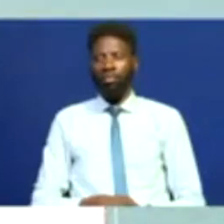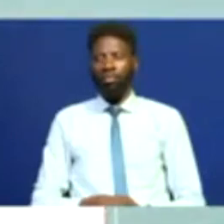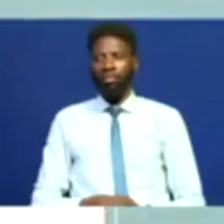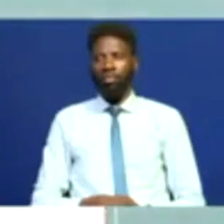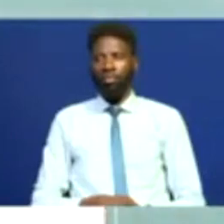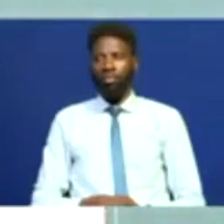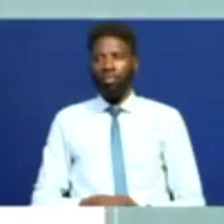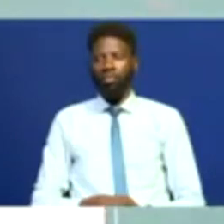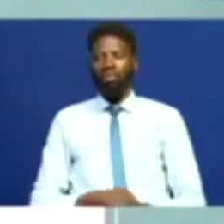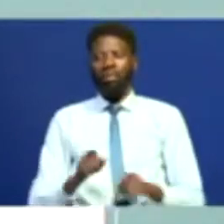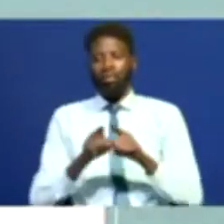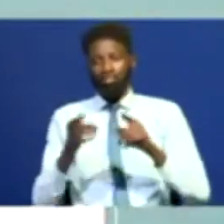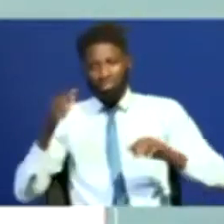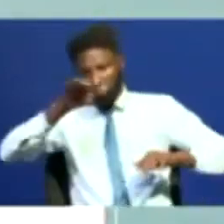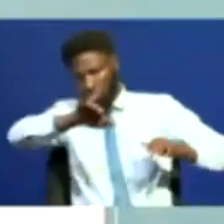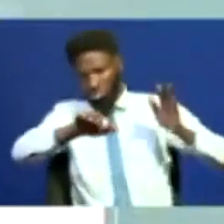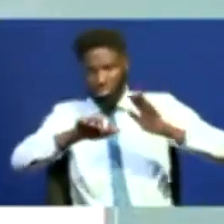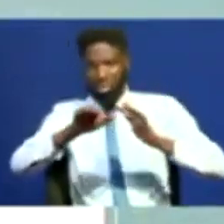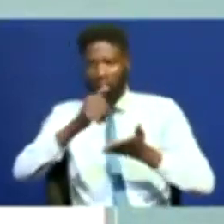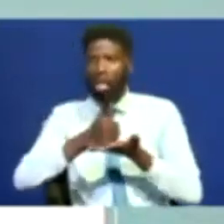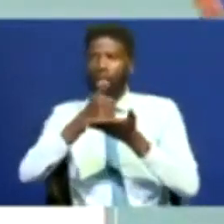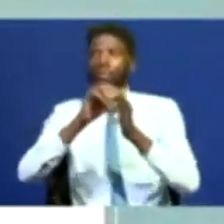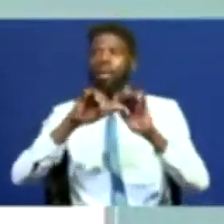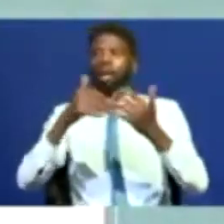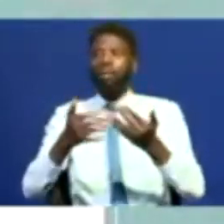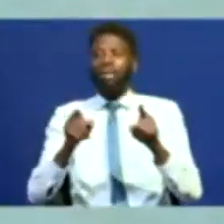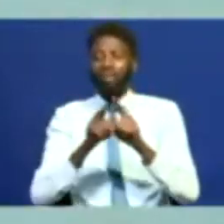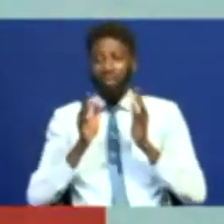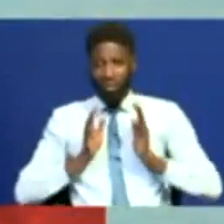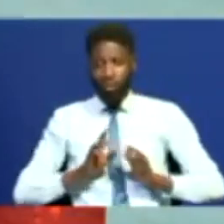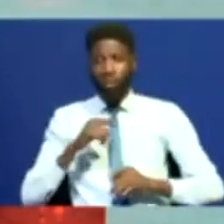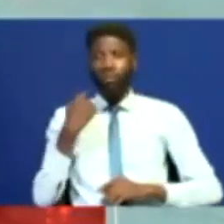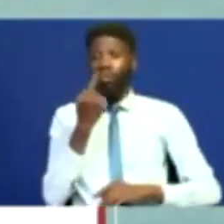contact rescue, and towing for the unconscious victims.